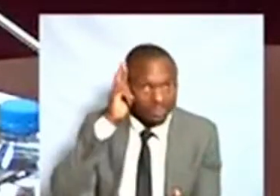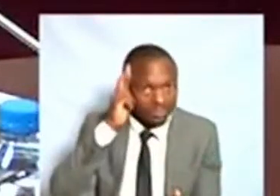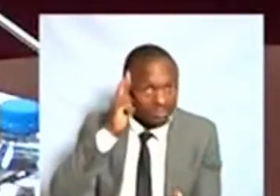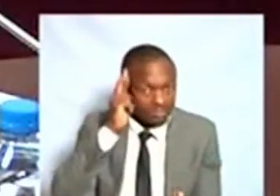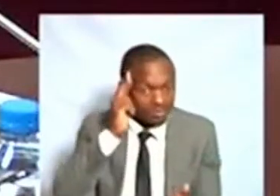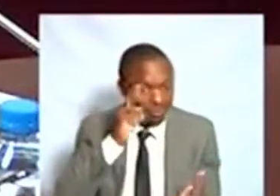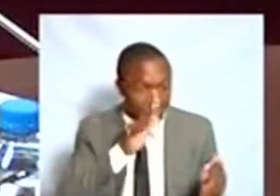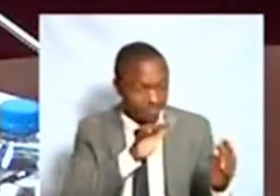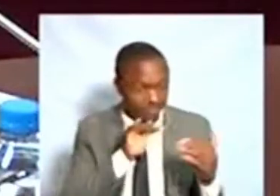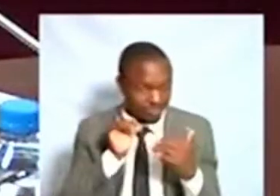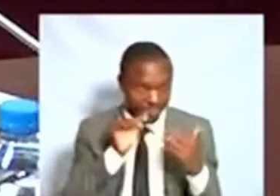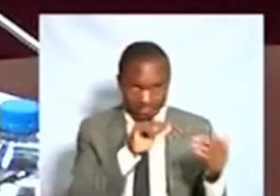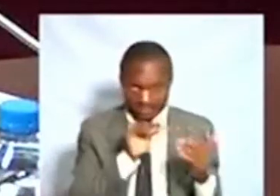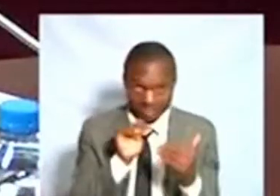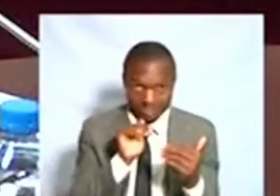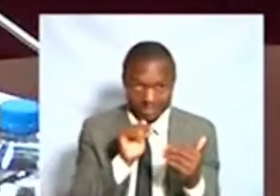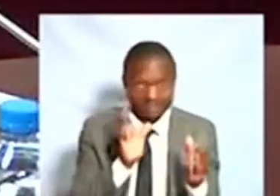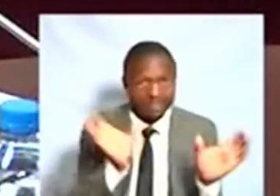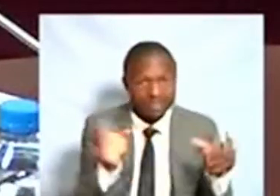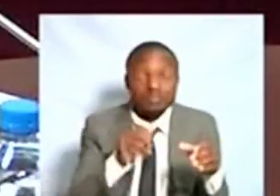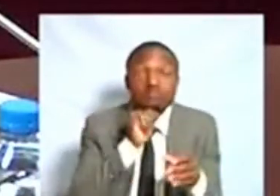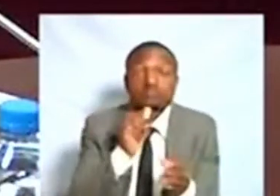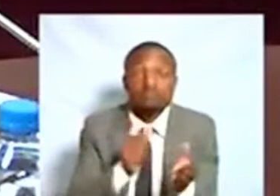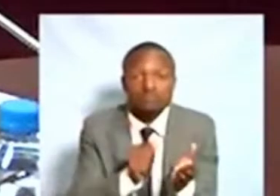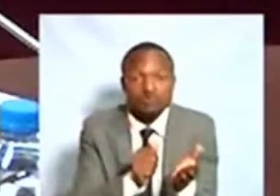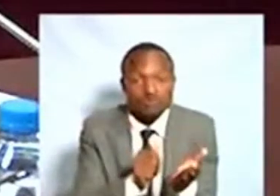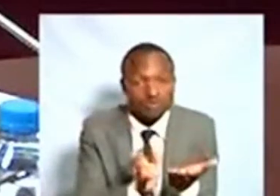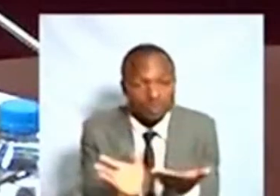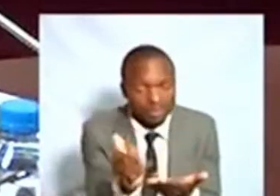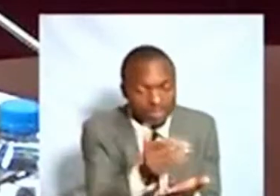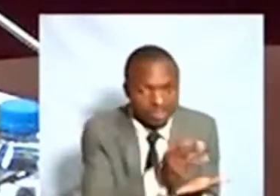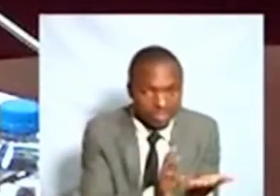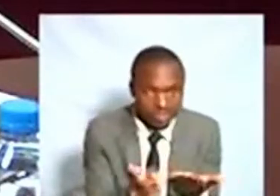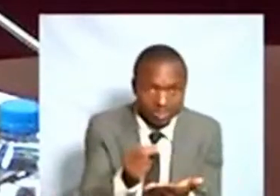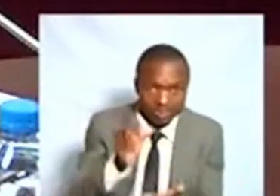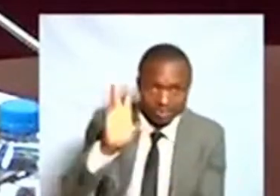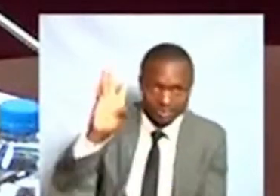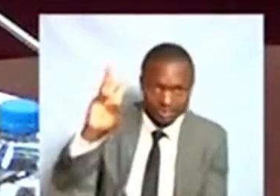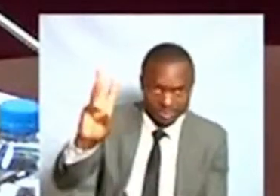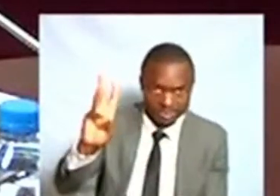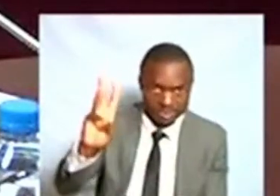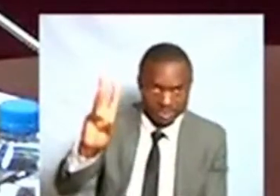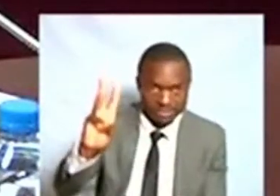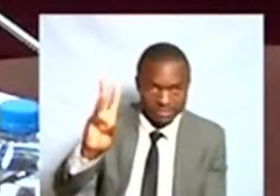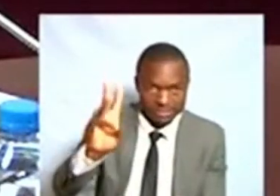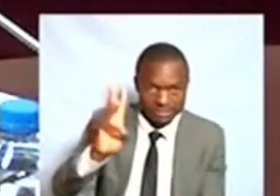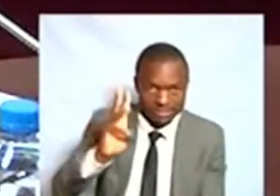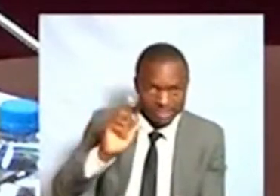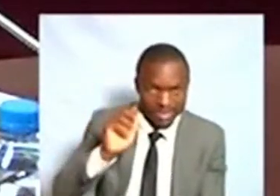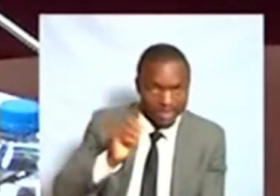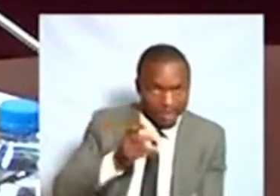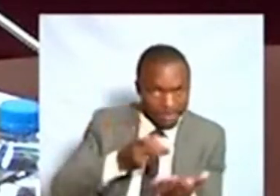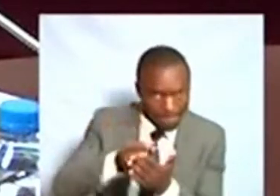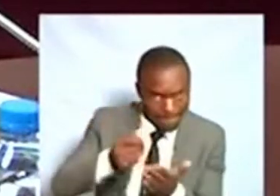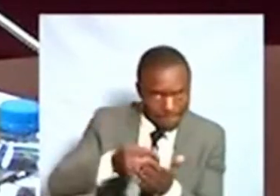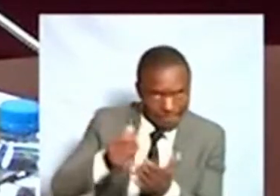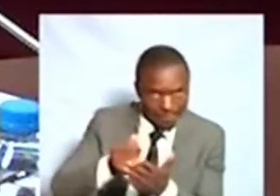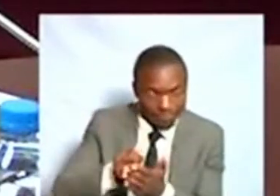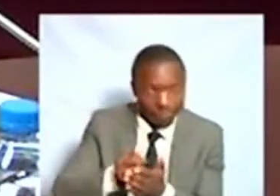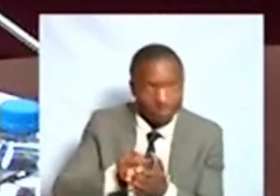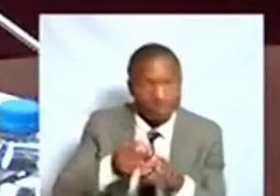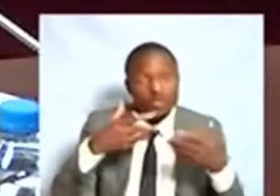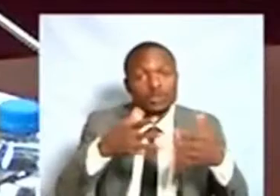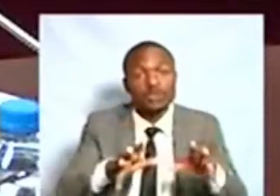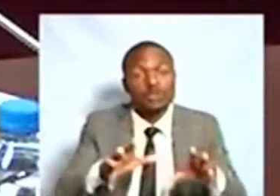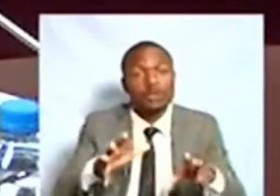query. The Council had not collected revenue from 6 mobile booth operators because the operators lost business